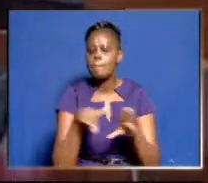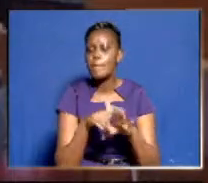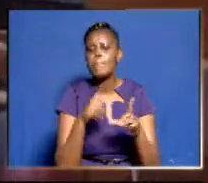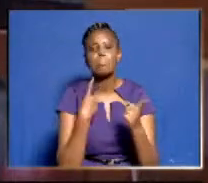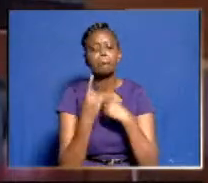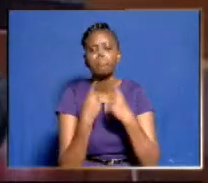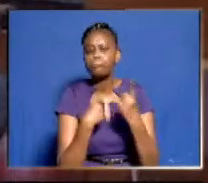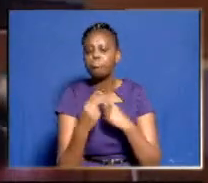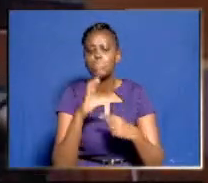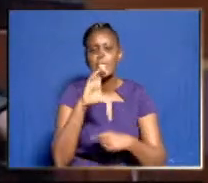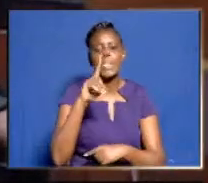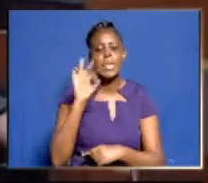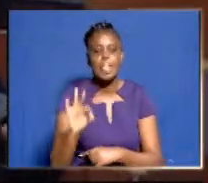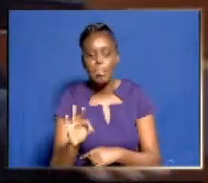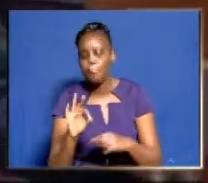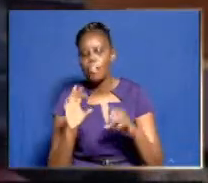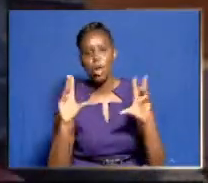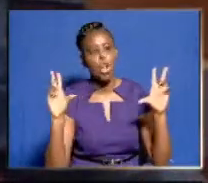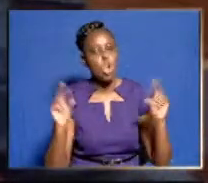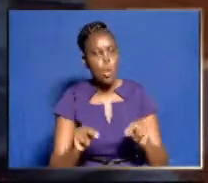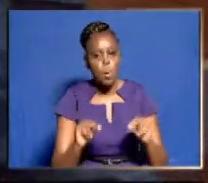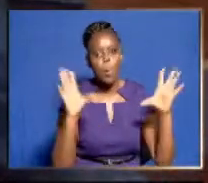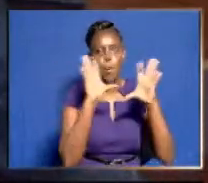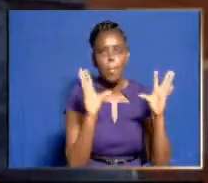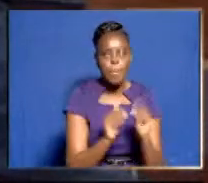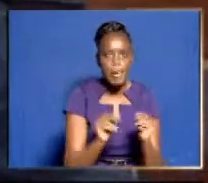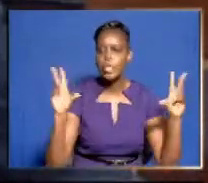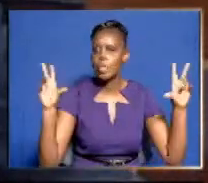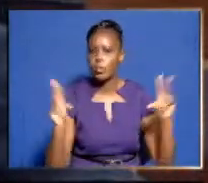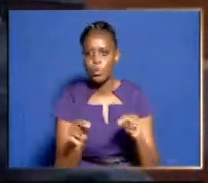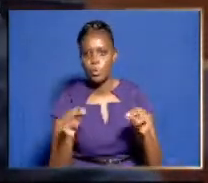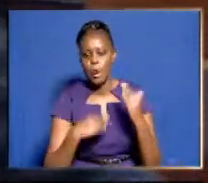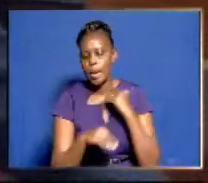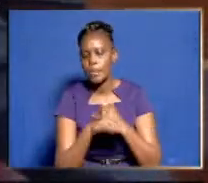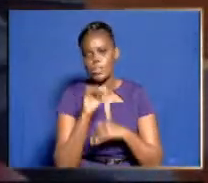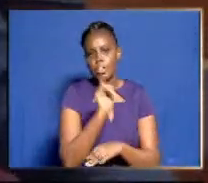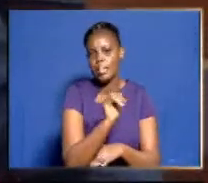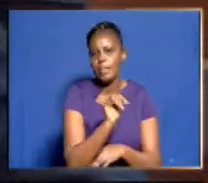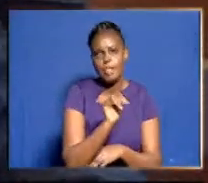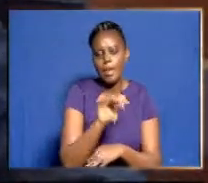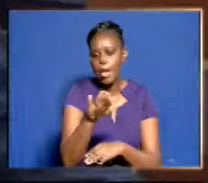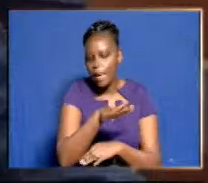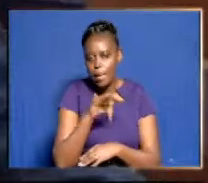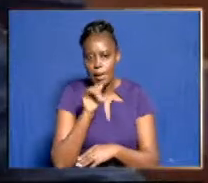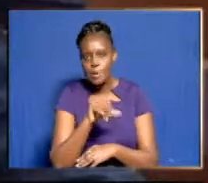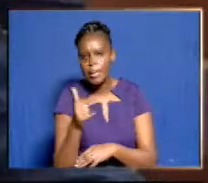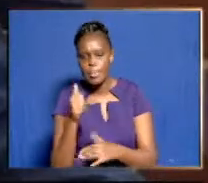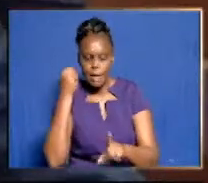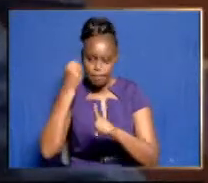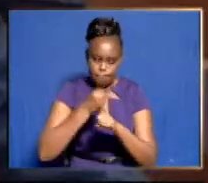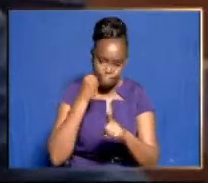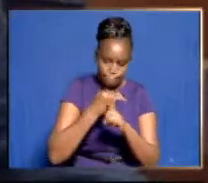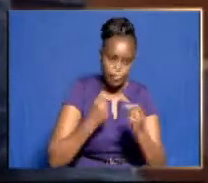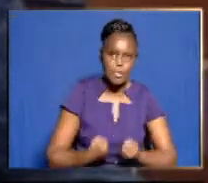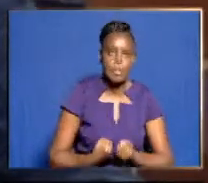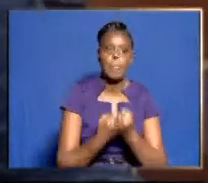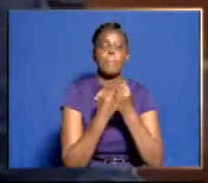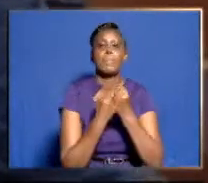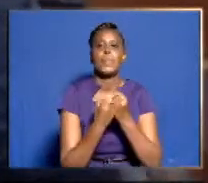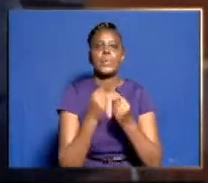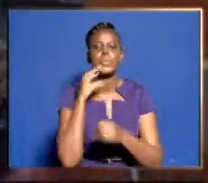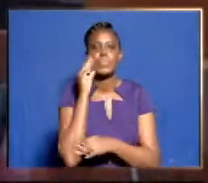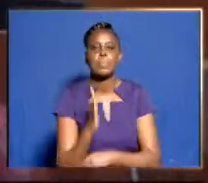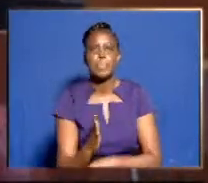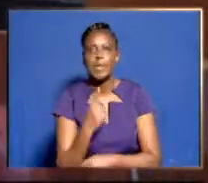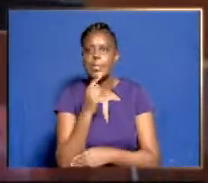saying no CDF, no budget. And I think really, in addition to no CDF, no budget, there are other areas which also demand to be supported, Honorable Speaker. So, Honorable Speaker,